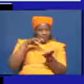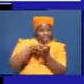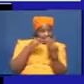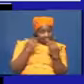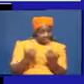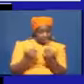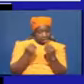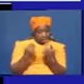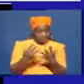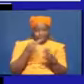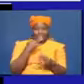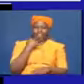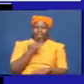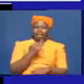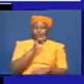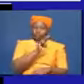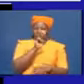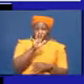at